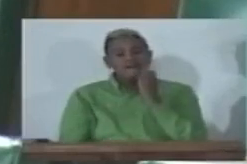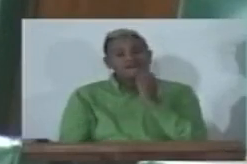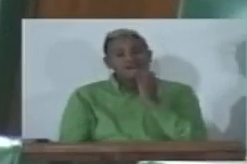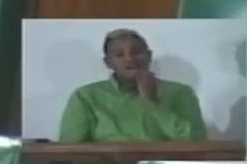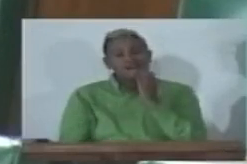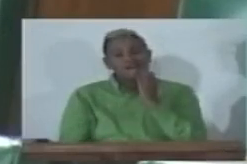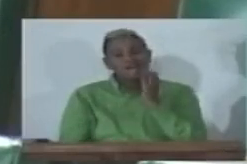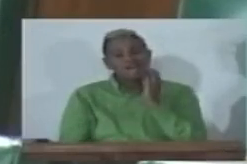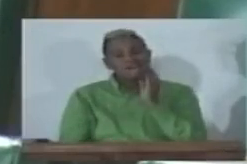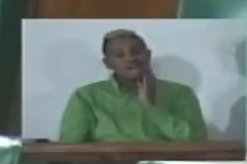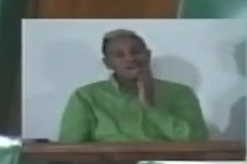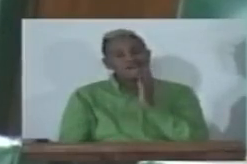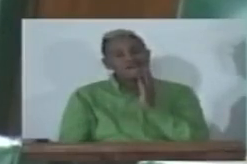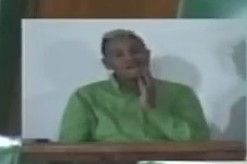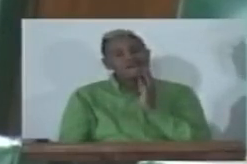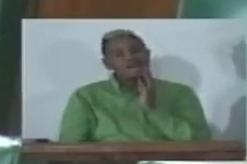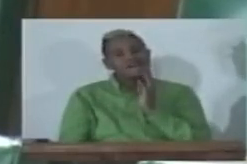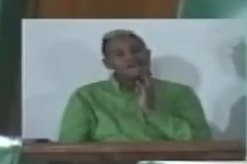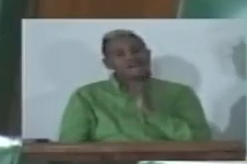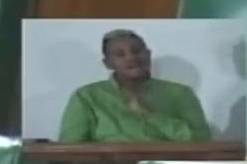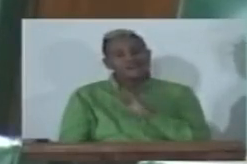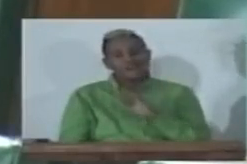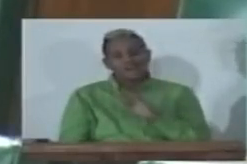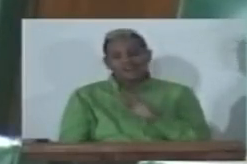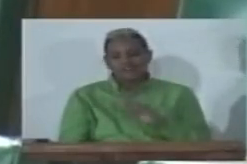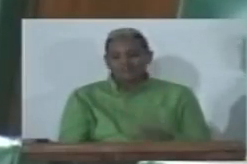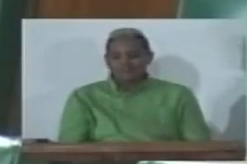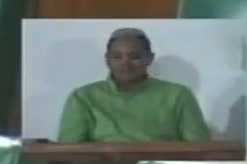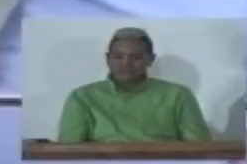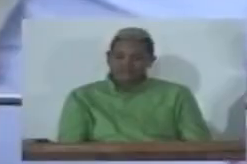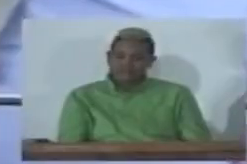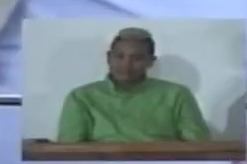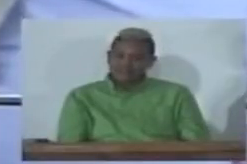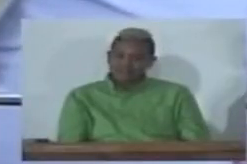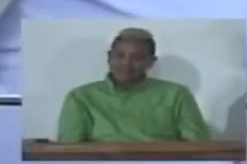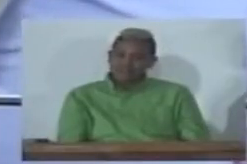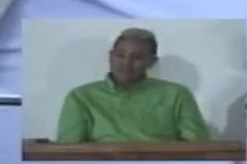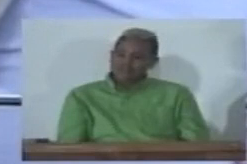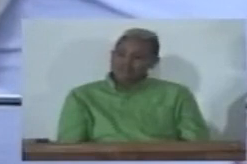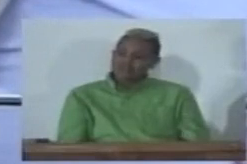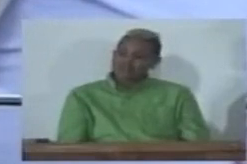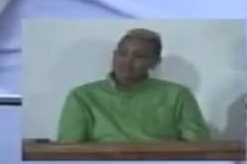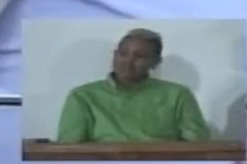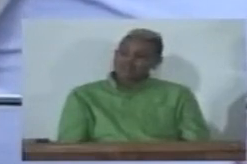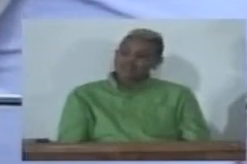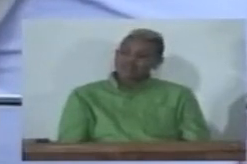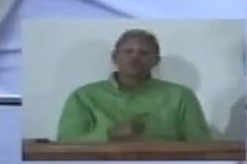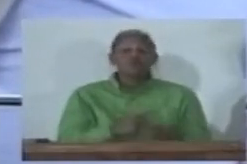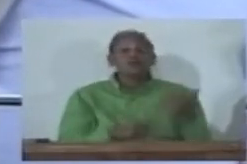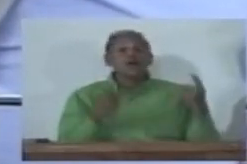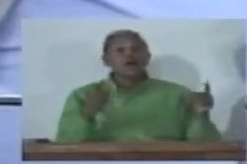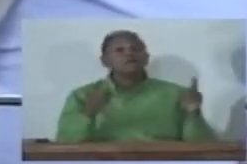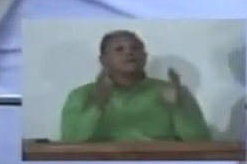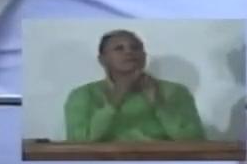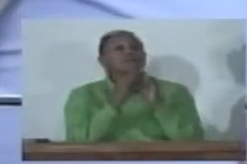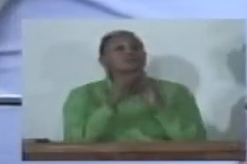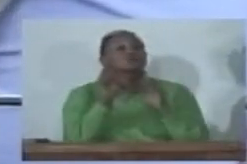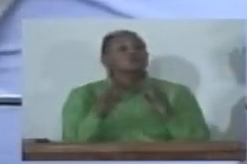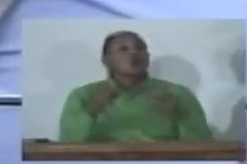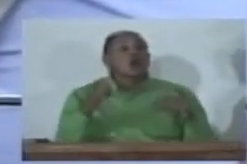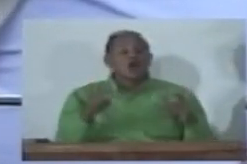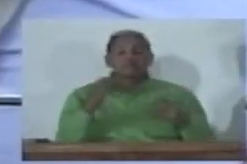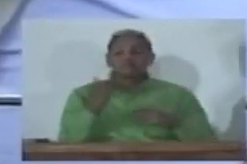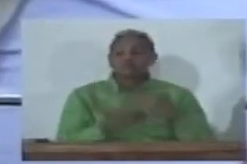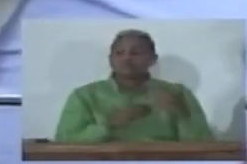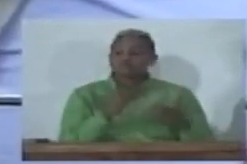It doesn't matter. What is important is that the meeting should take place. And